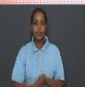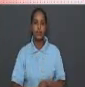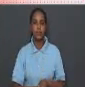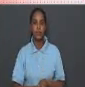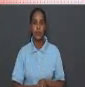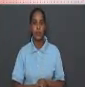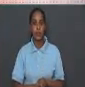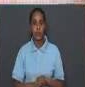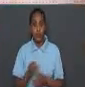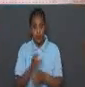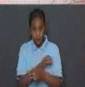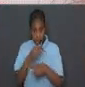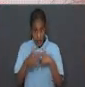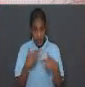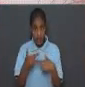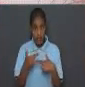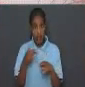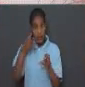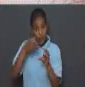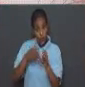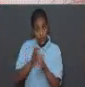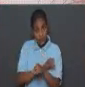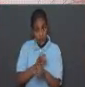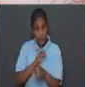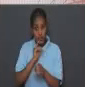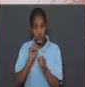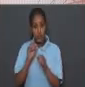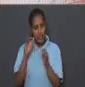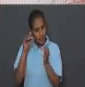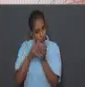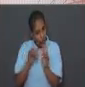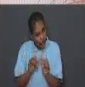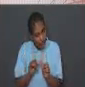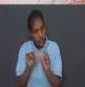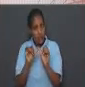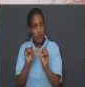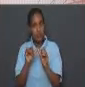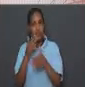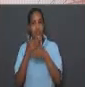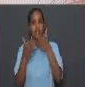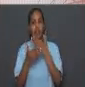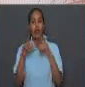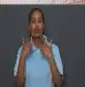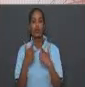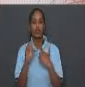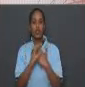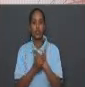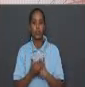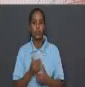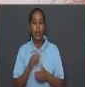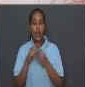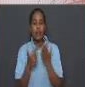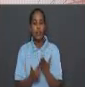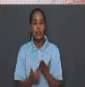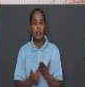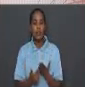cells. The cell reaction for fuel cells is spontaneous under standard